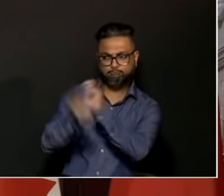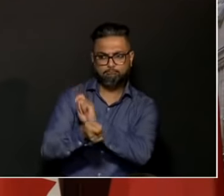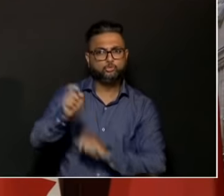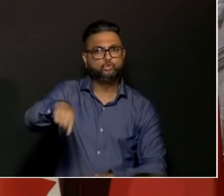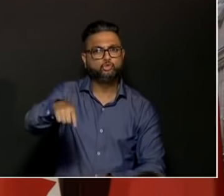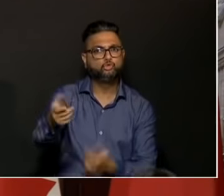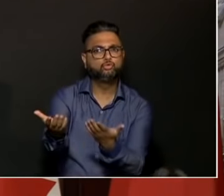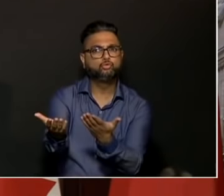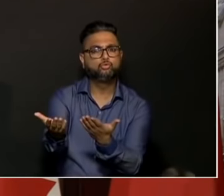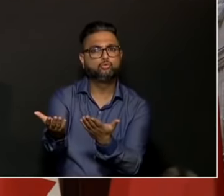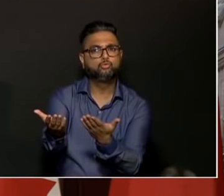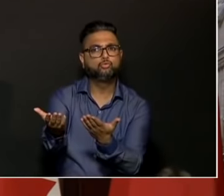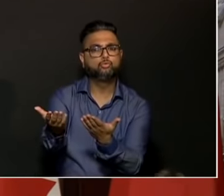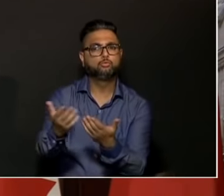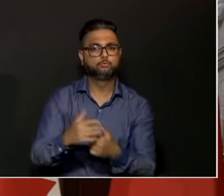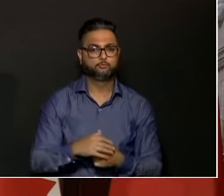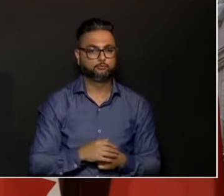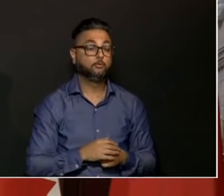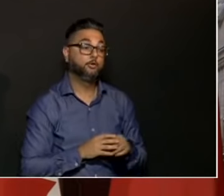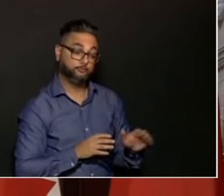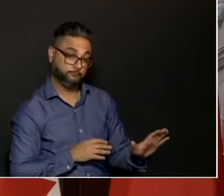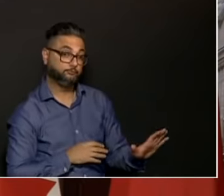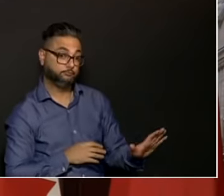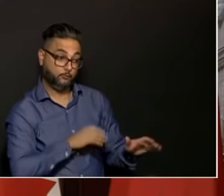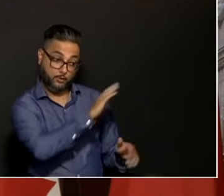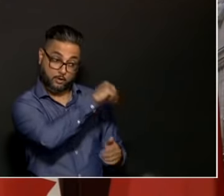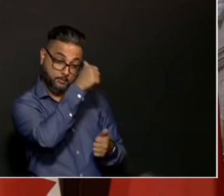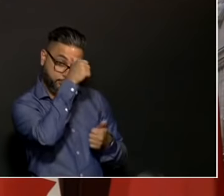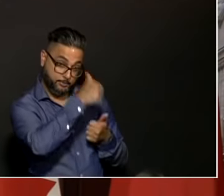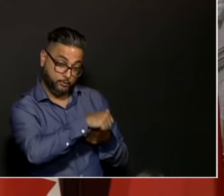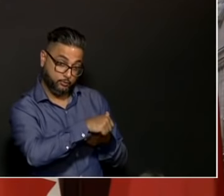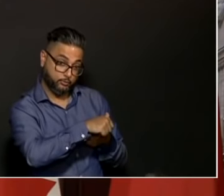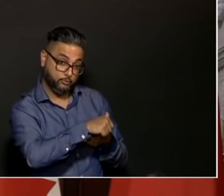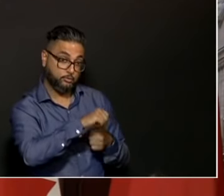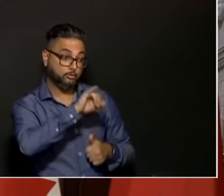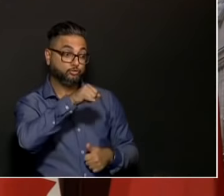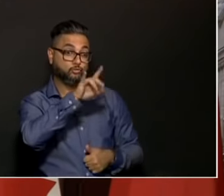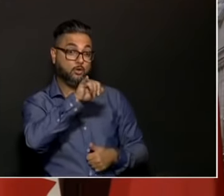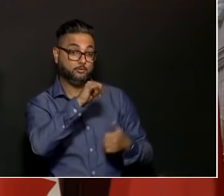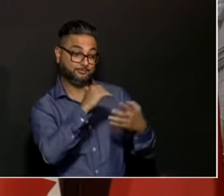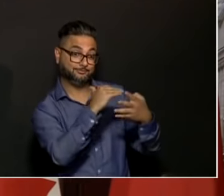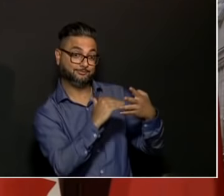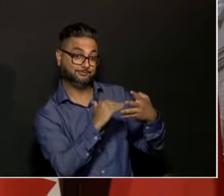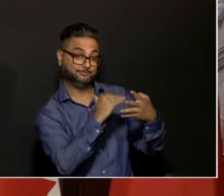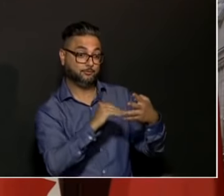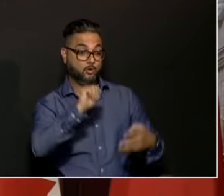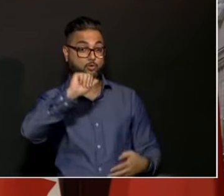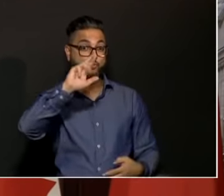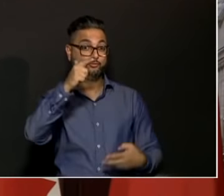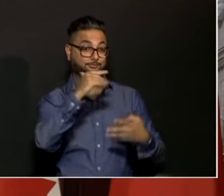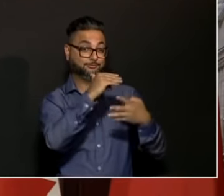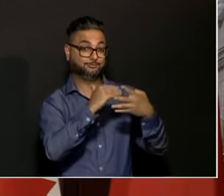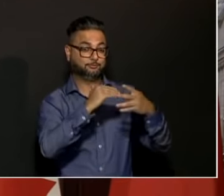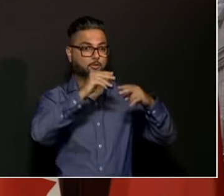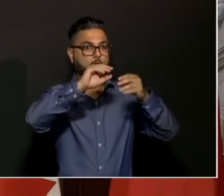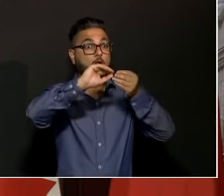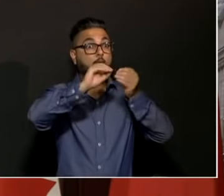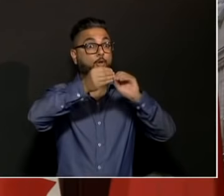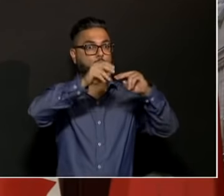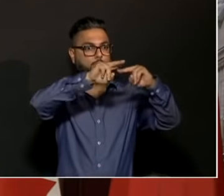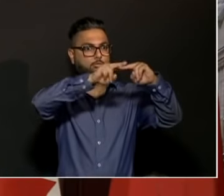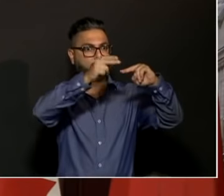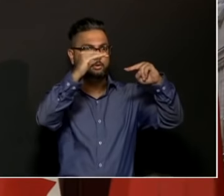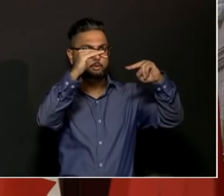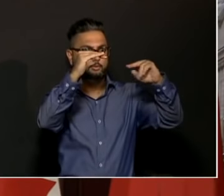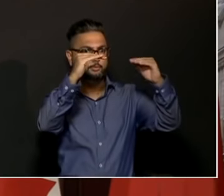see a decline, if you remember, Jeff, in late July and August. We saw the numbers going down. They reached below 100 in a consistent pattern